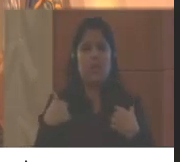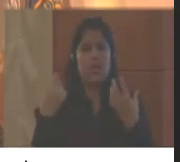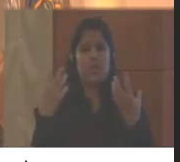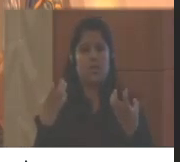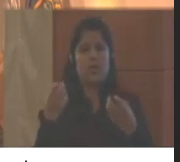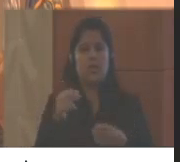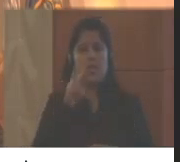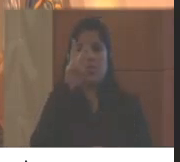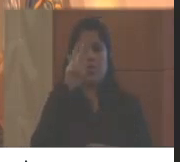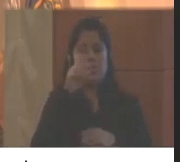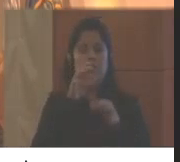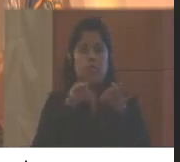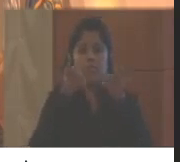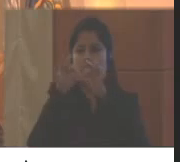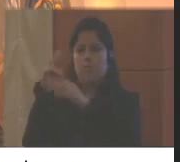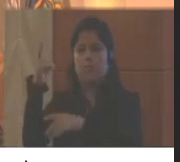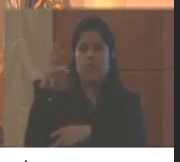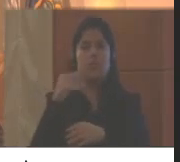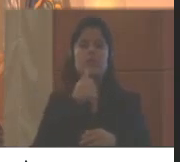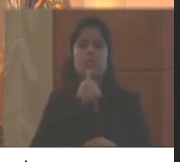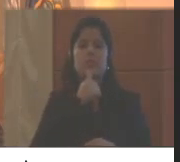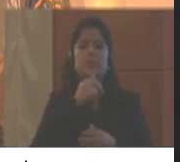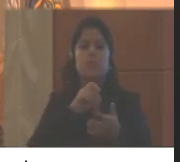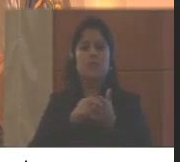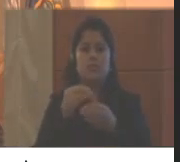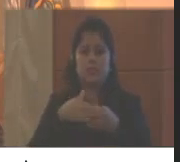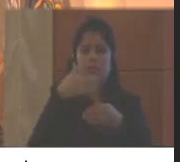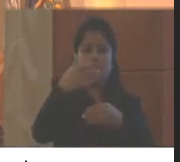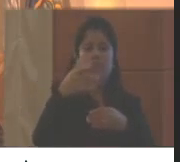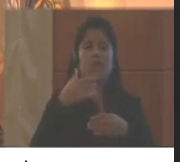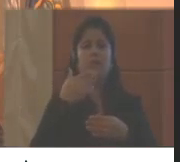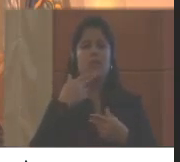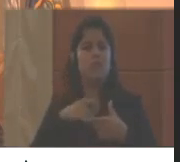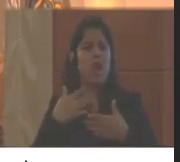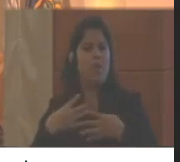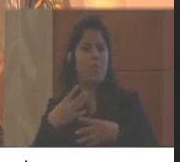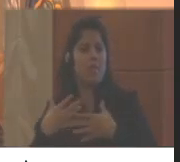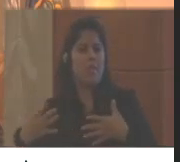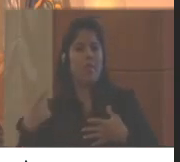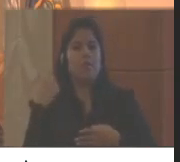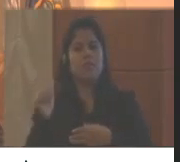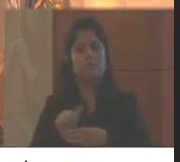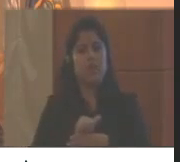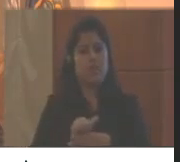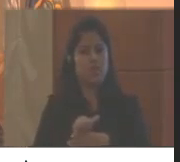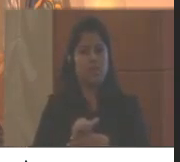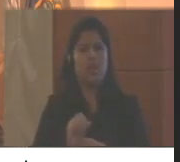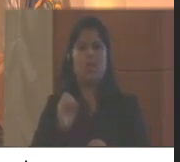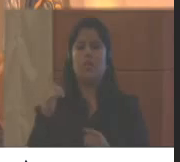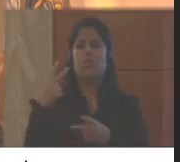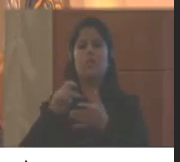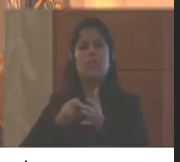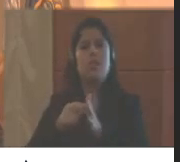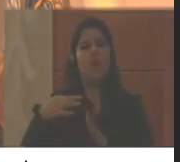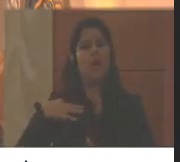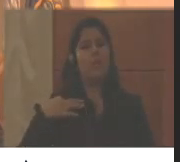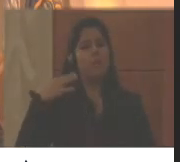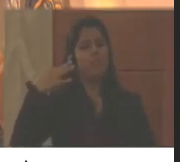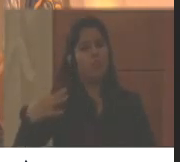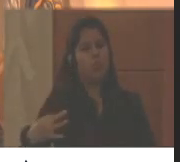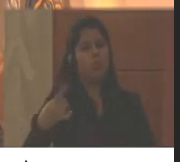cities. I had a short video to show you, but since we have no more time, I will, and to give the floor to my colleague